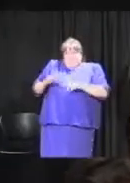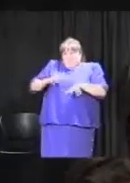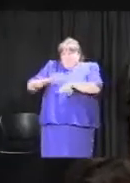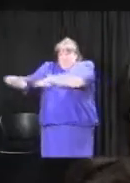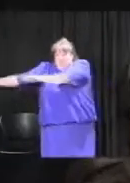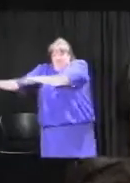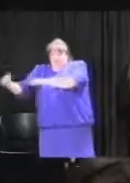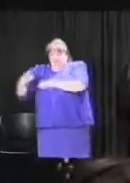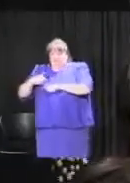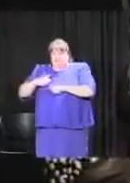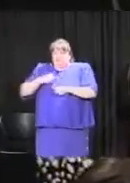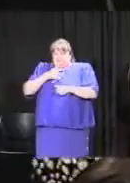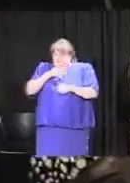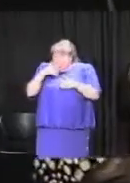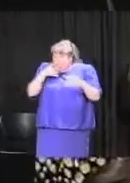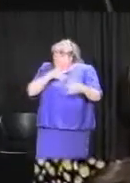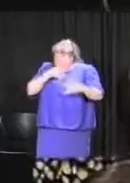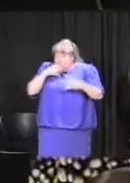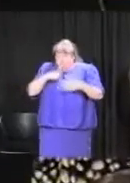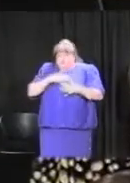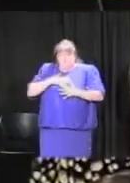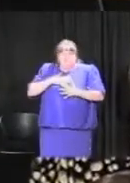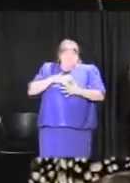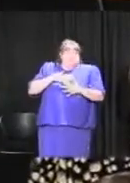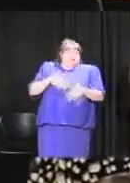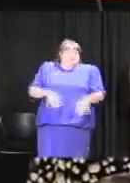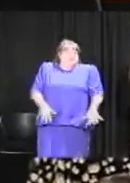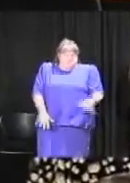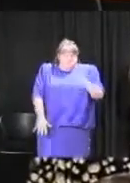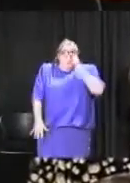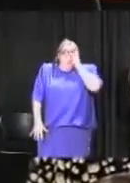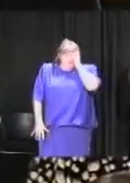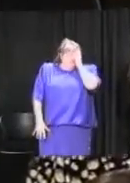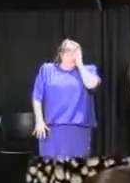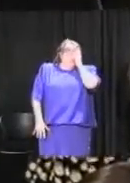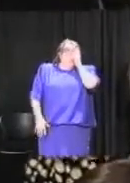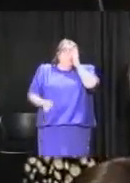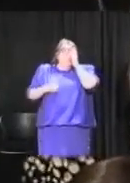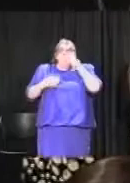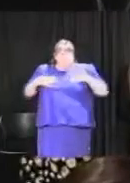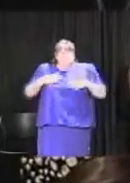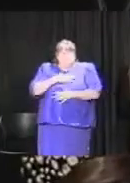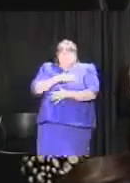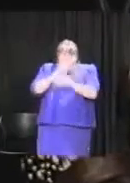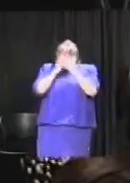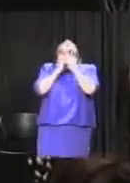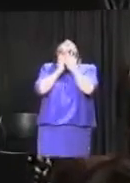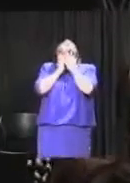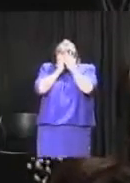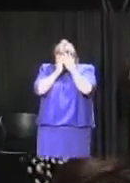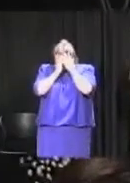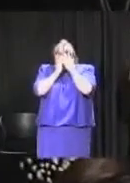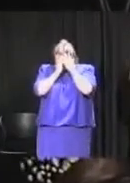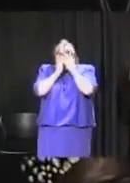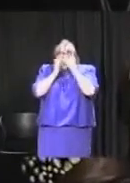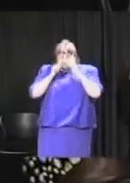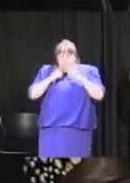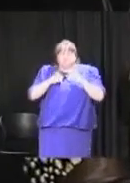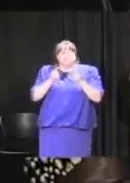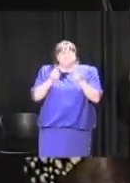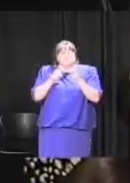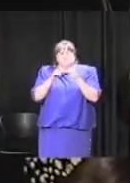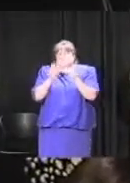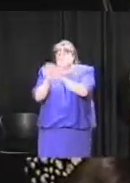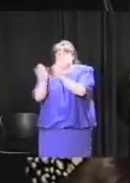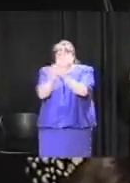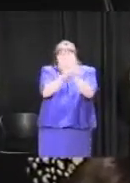I was dropping. I was shaking. I was terrified. I went around locking all the